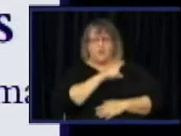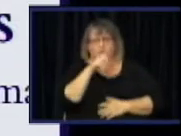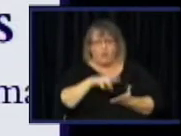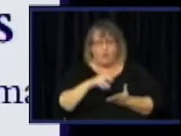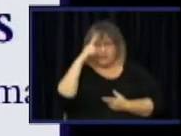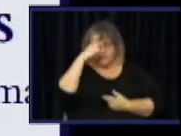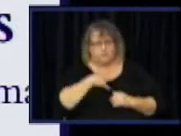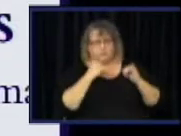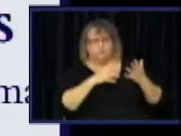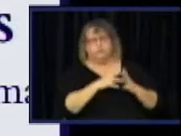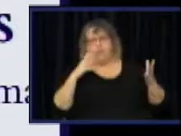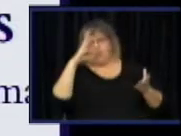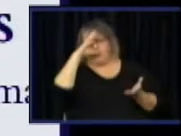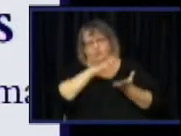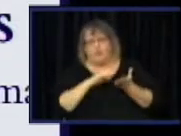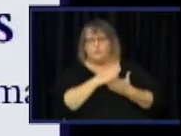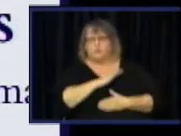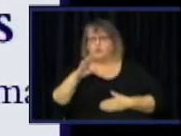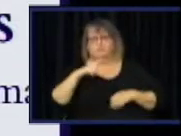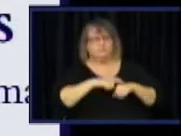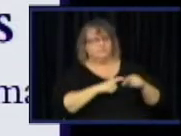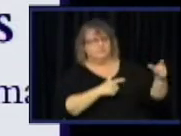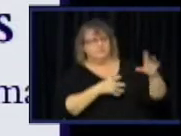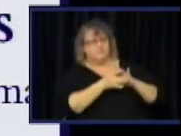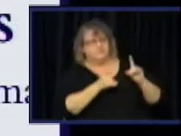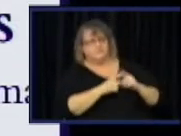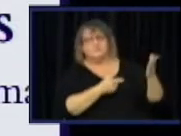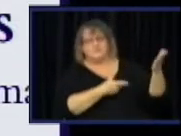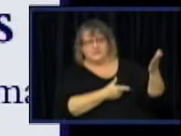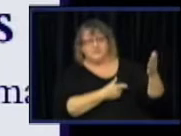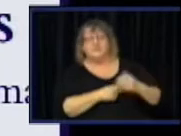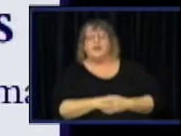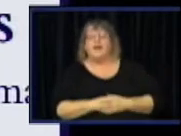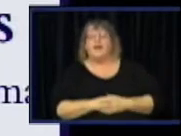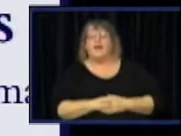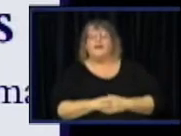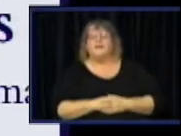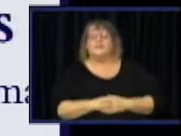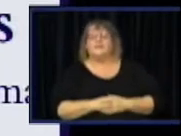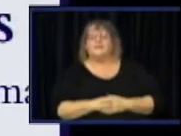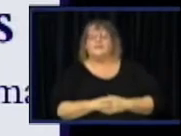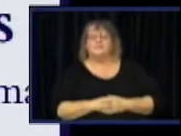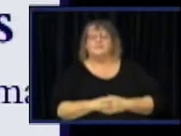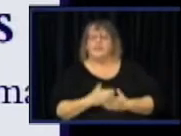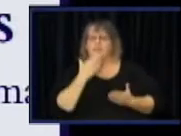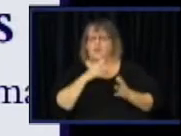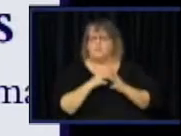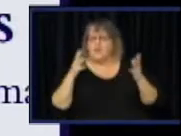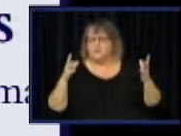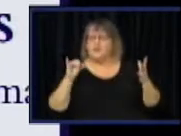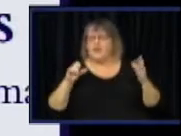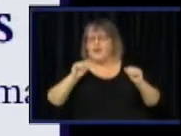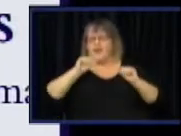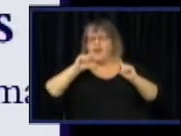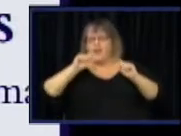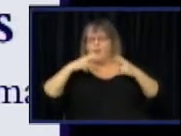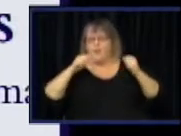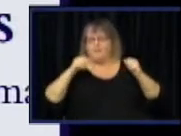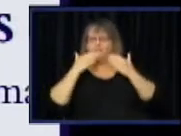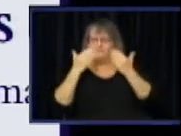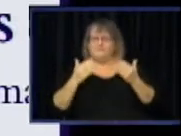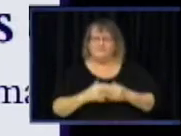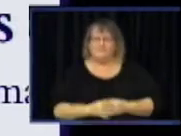learned as much as I do. I really appreciate what Dr. Koenig brought. And thank you and aloha.